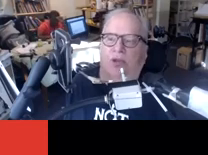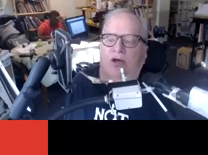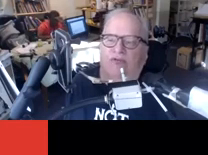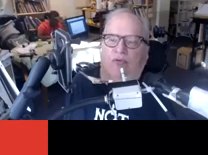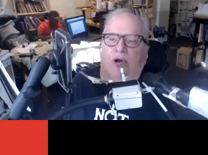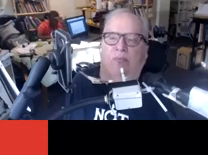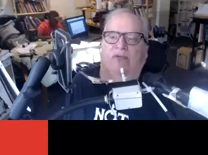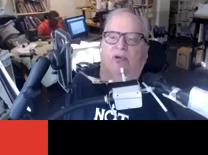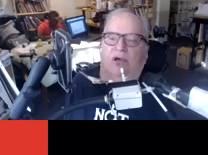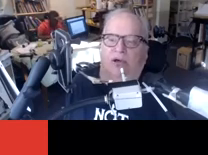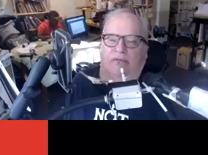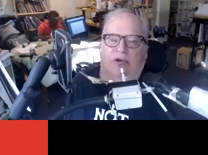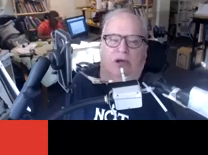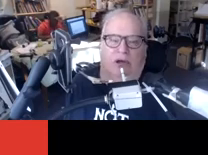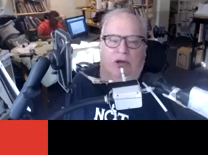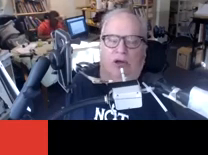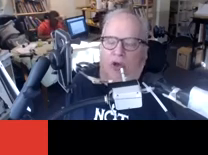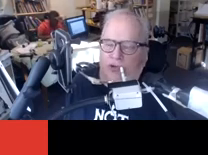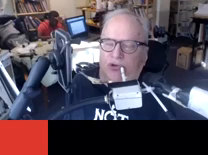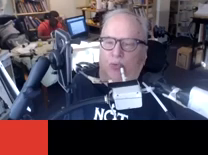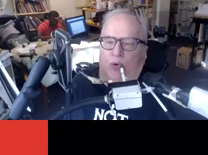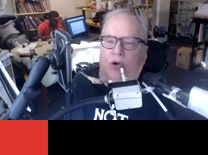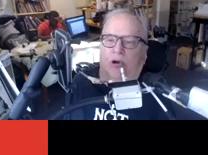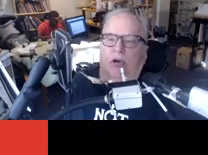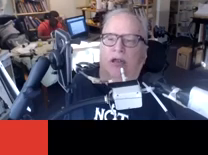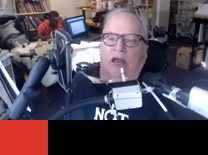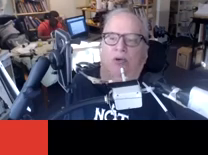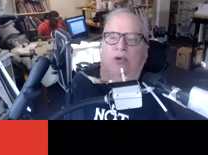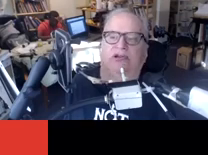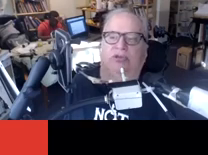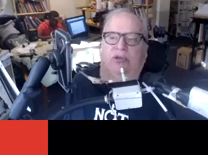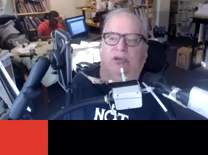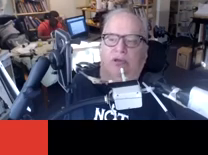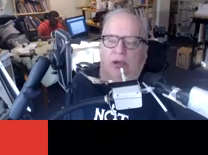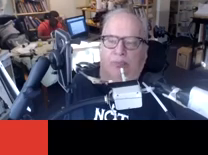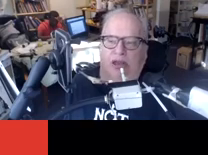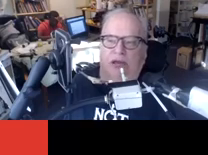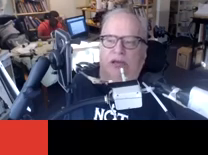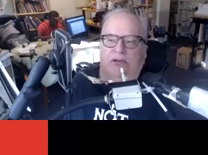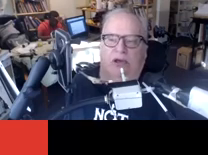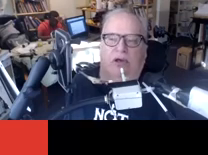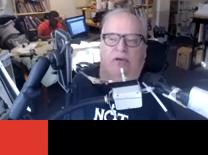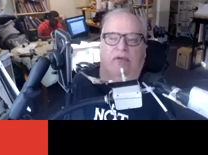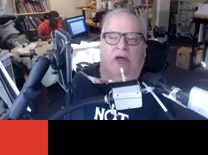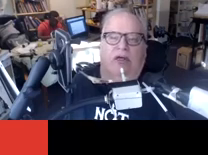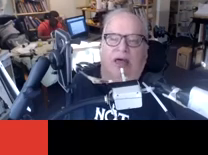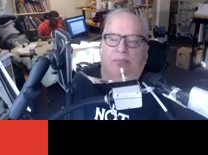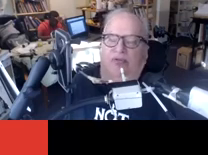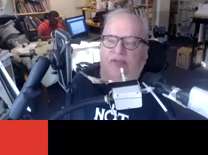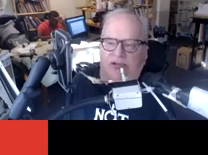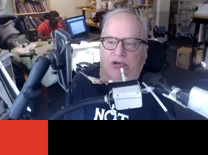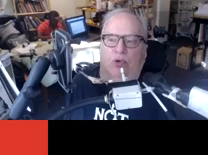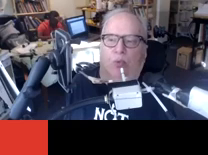a form of culture war in which the opinions of